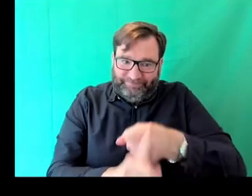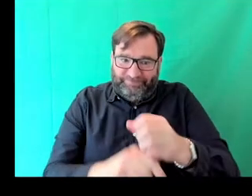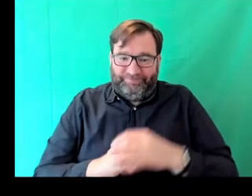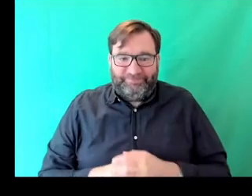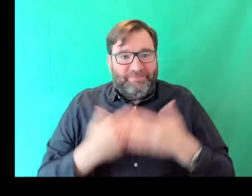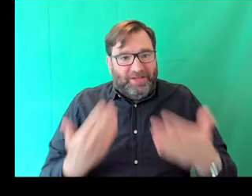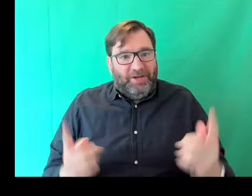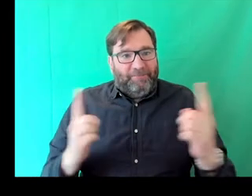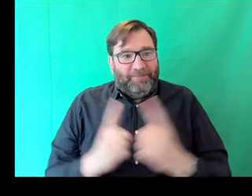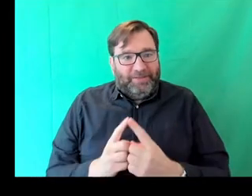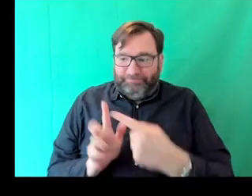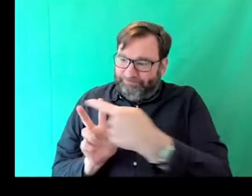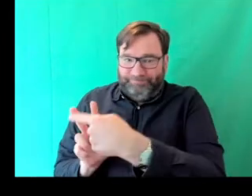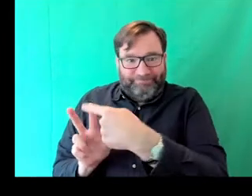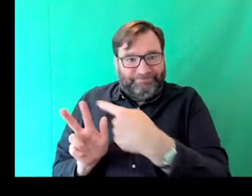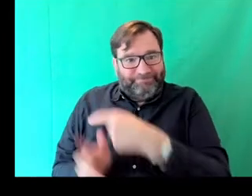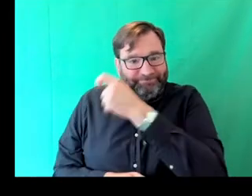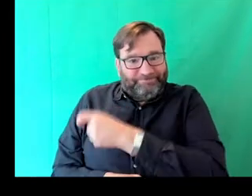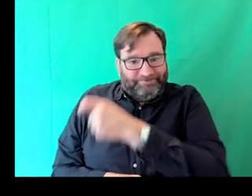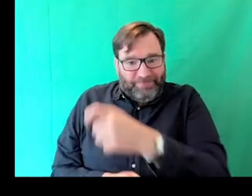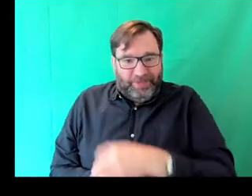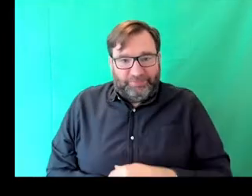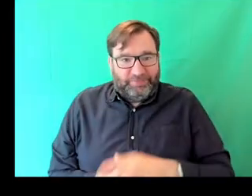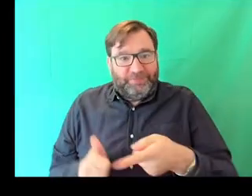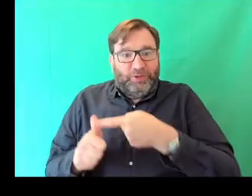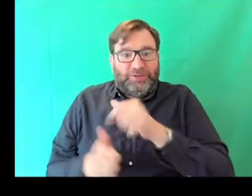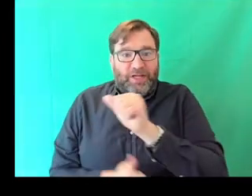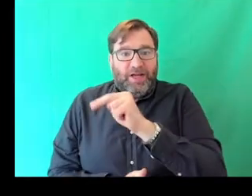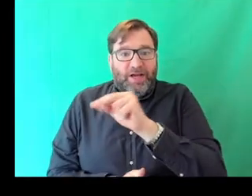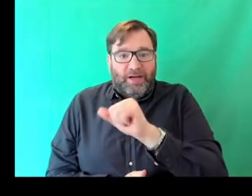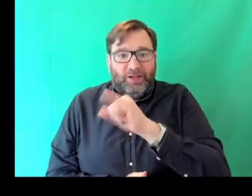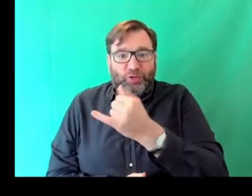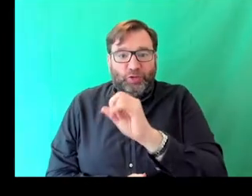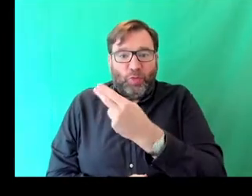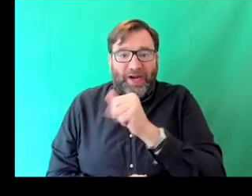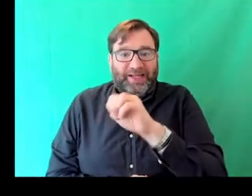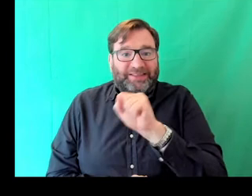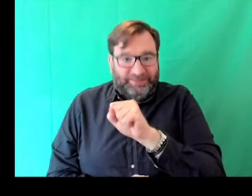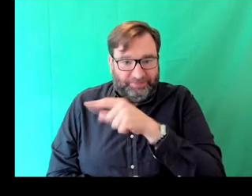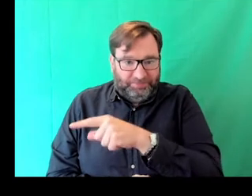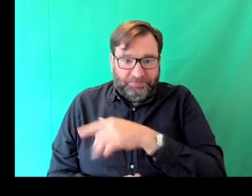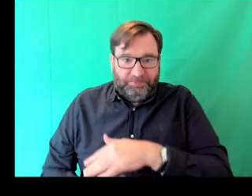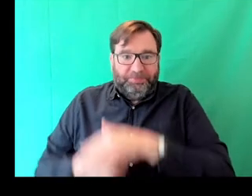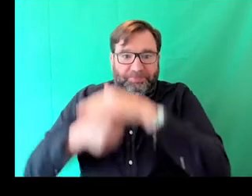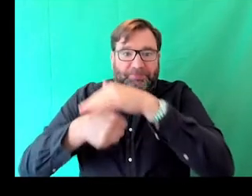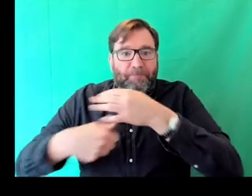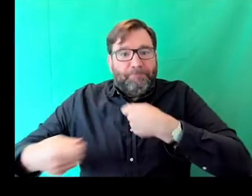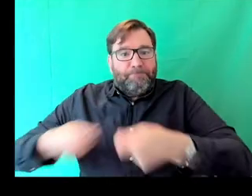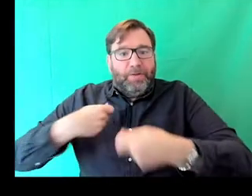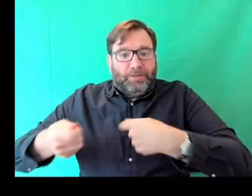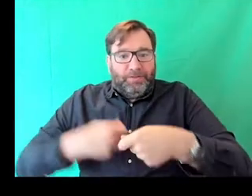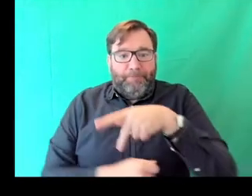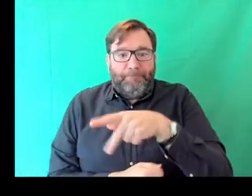in marketing at Porter Novelli. She was born without a left hand and forearm and started to fight for disability rights and